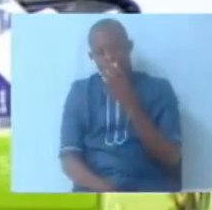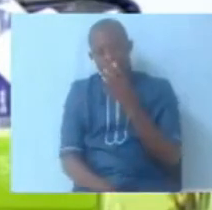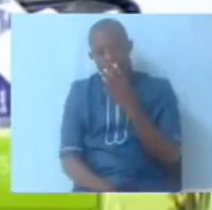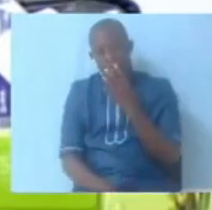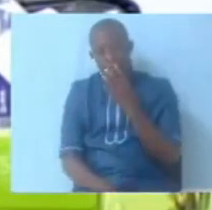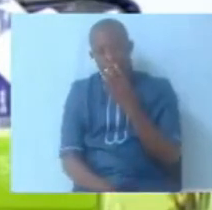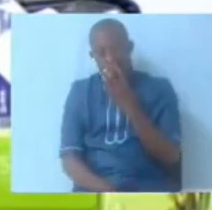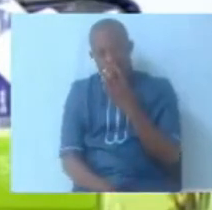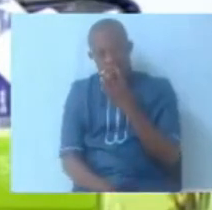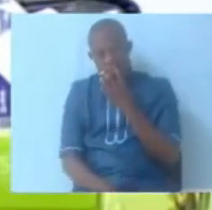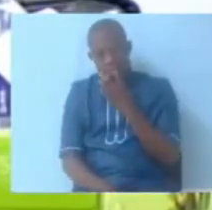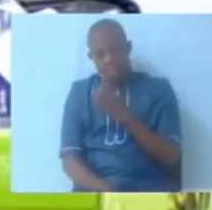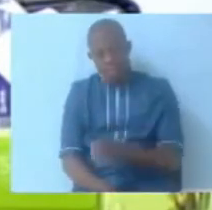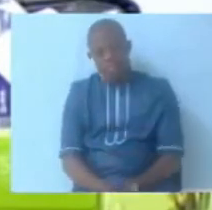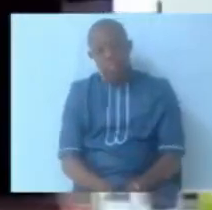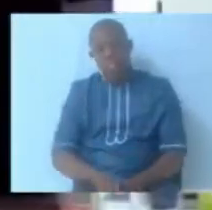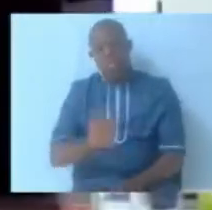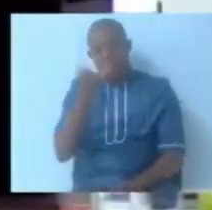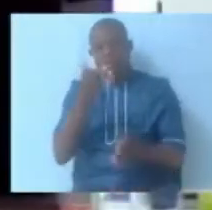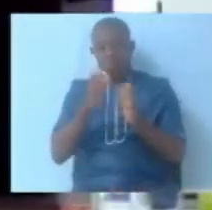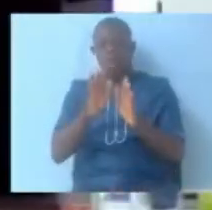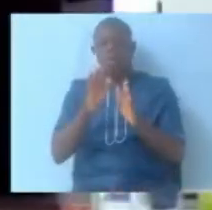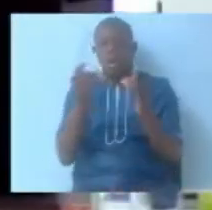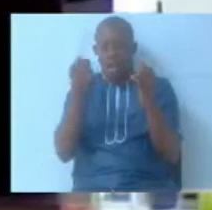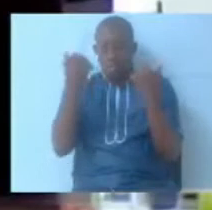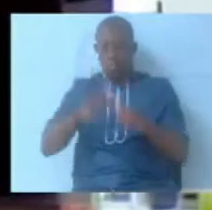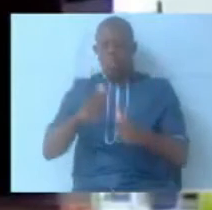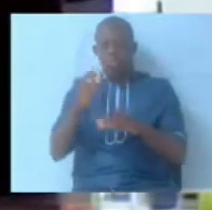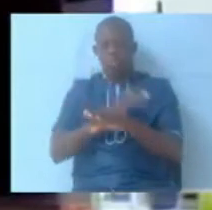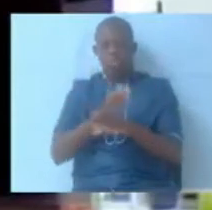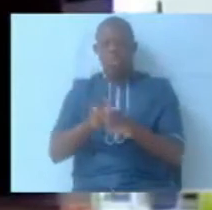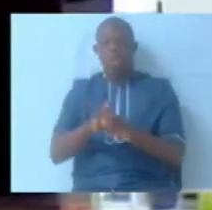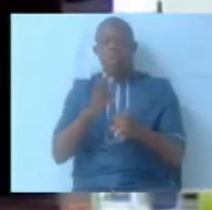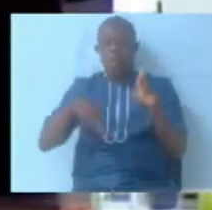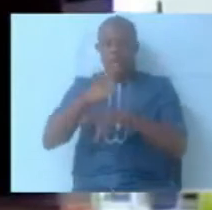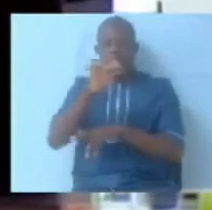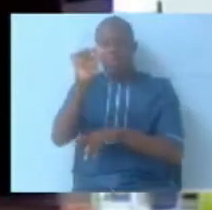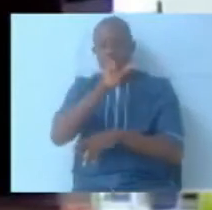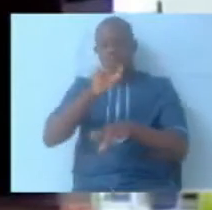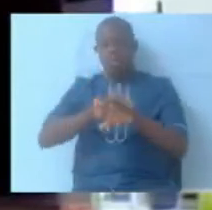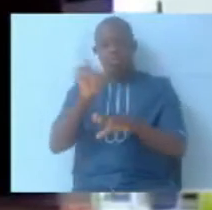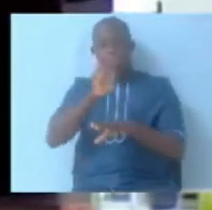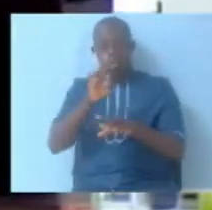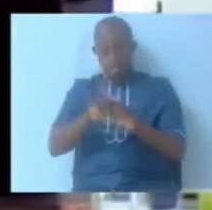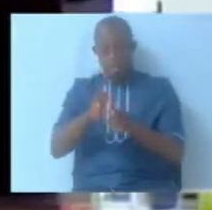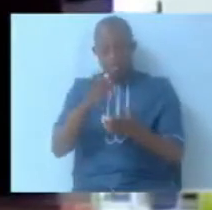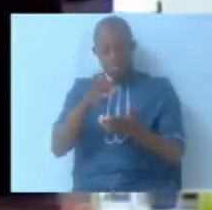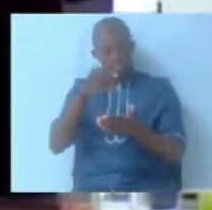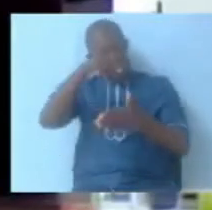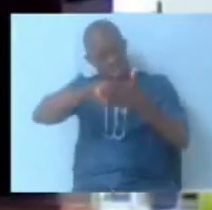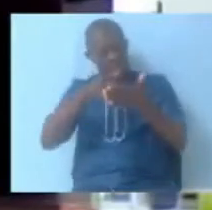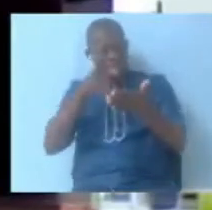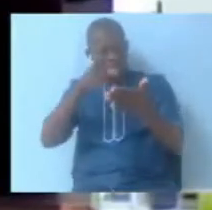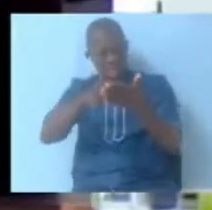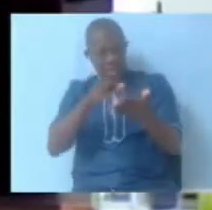meni luwa manta alwa keta wala nyama. Please let's go back to the contents of the letter. I'm particularly interested in what actually made the master of the high court